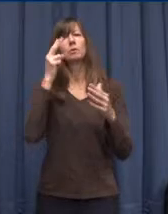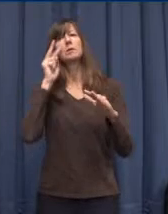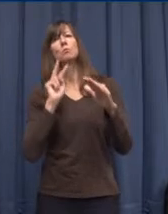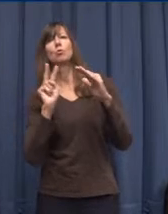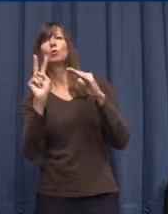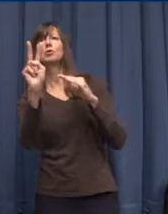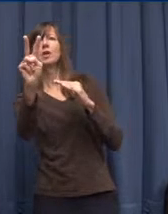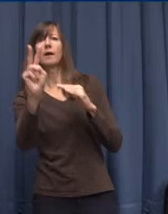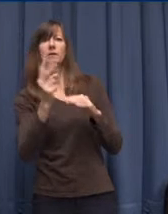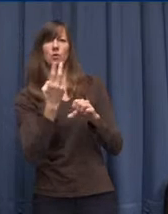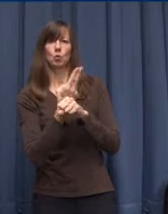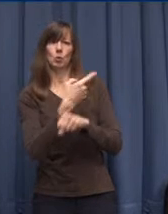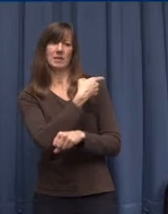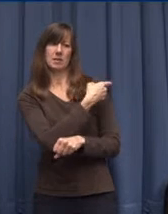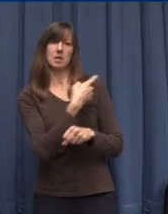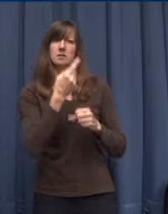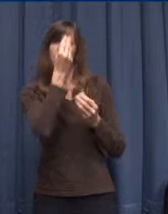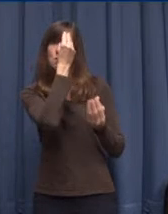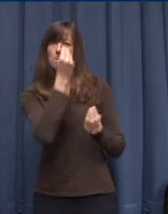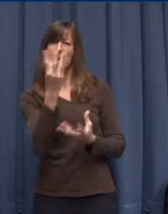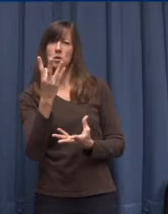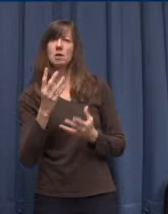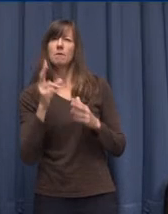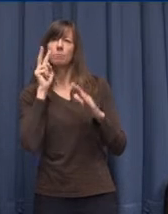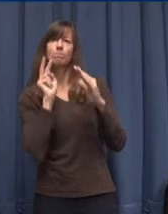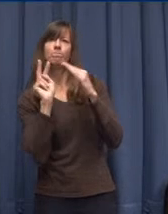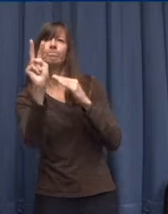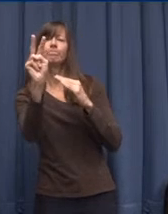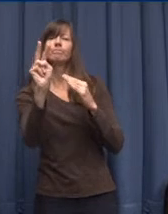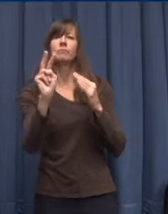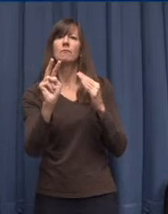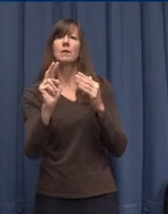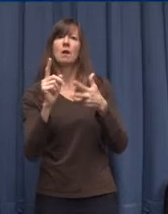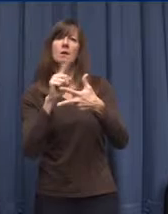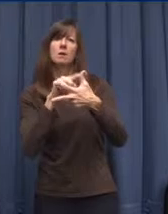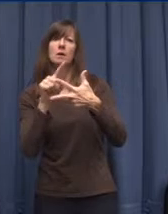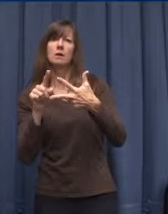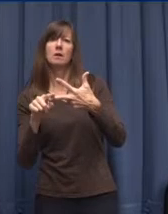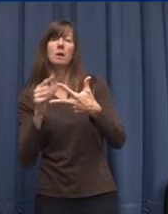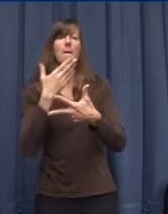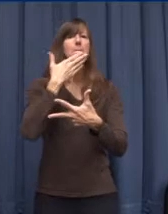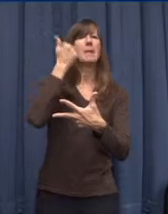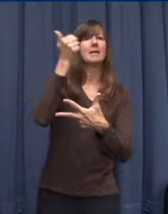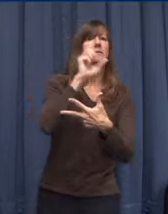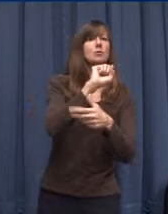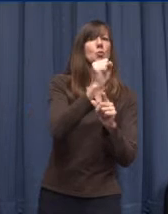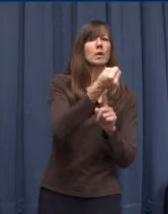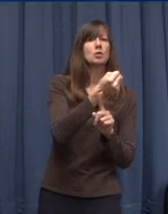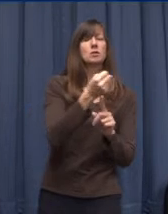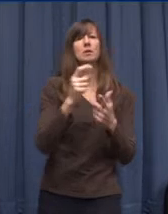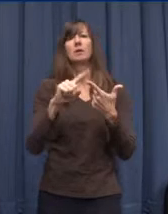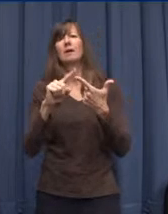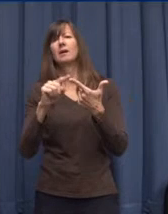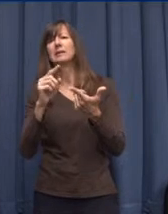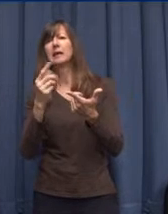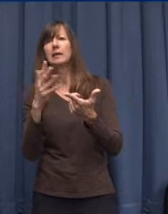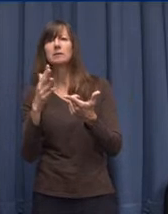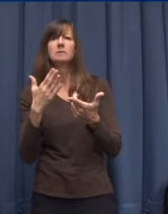most likely case, and a worst case of where things could go. And this is a very important reminder